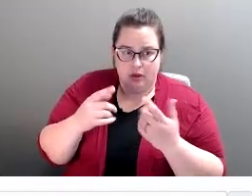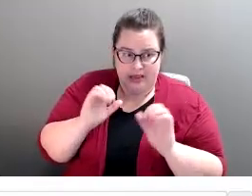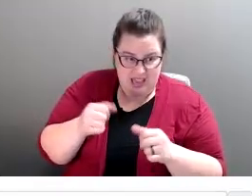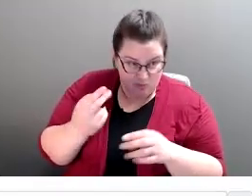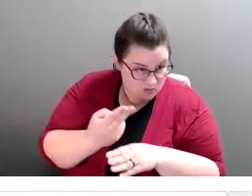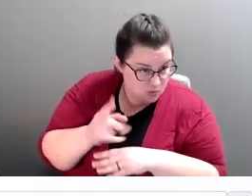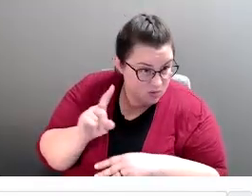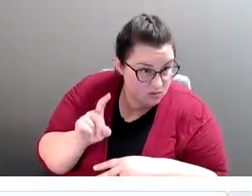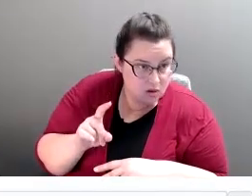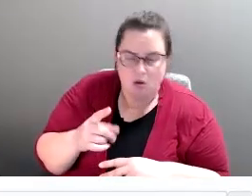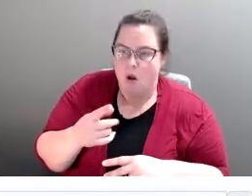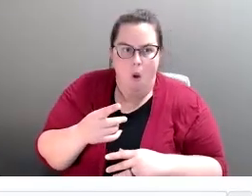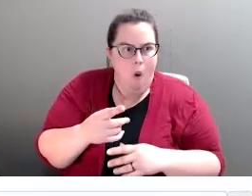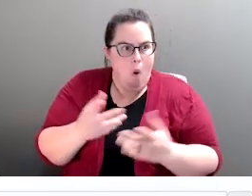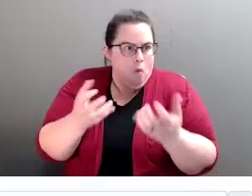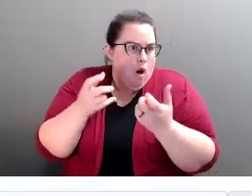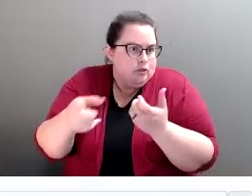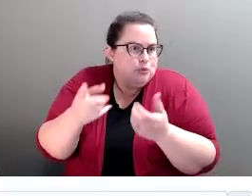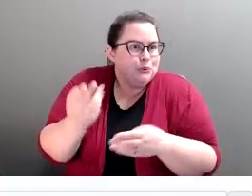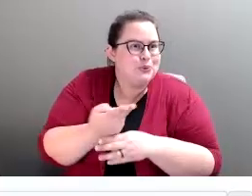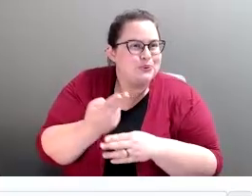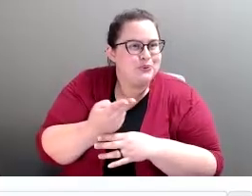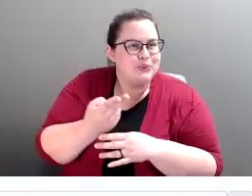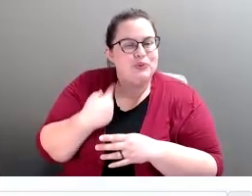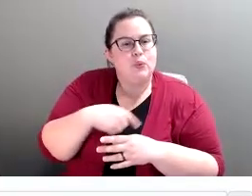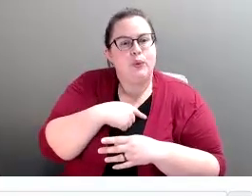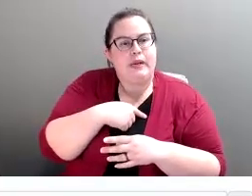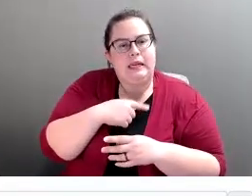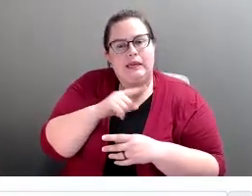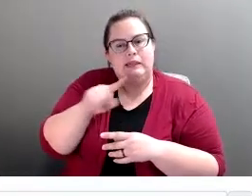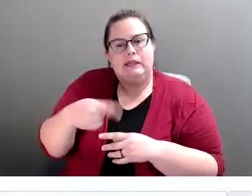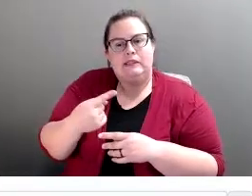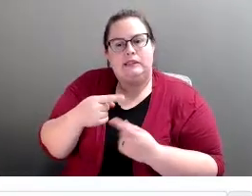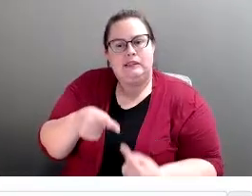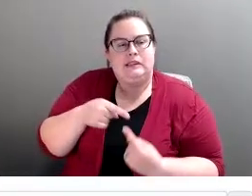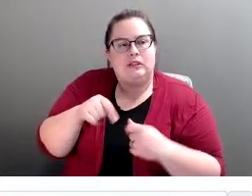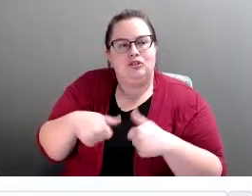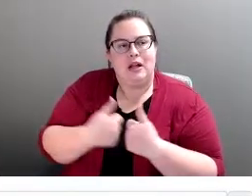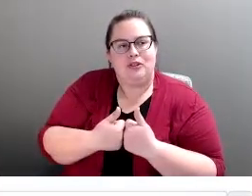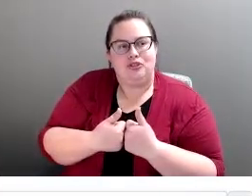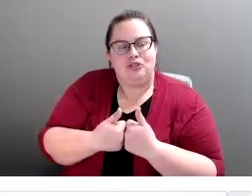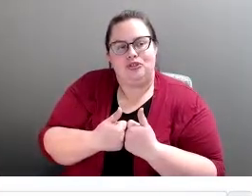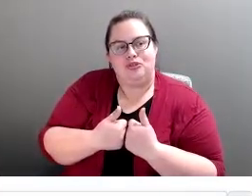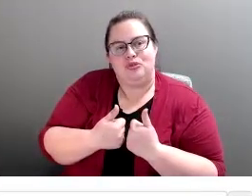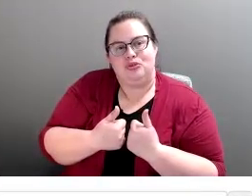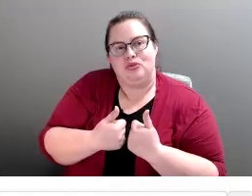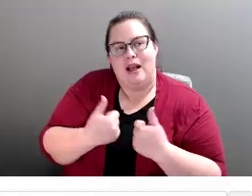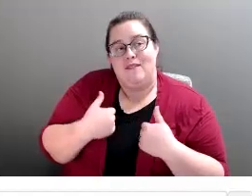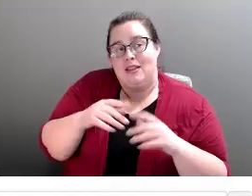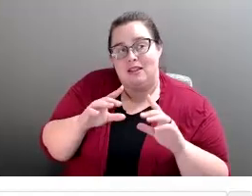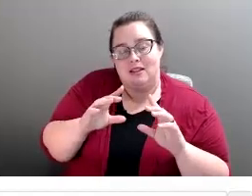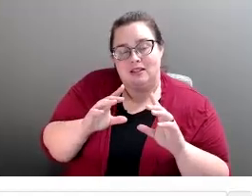you to use it. We are just having some challenges getting the district and the campus